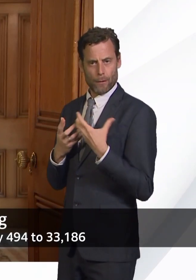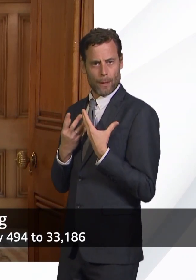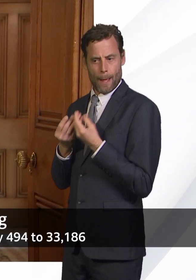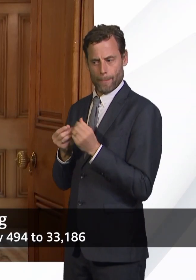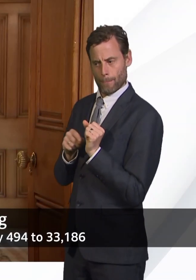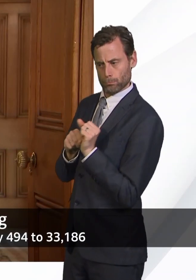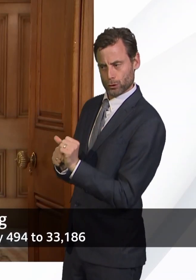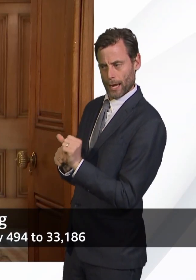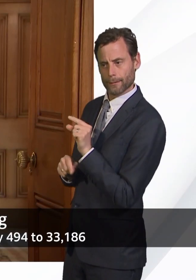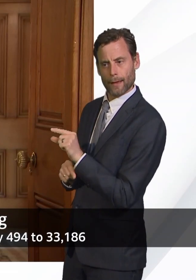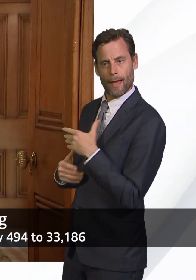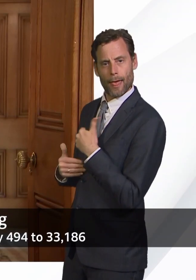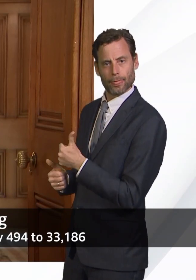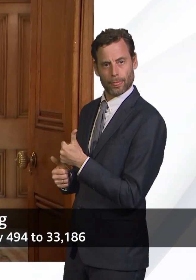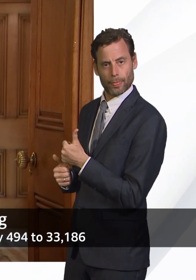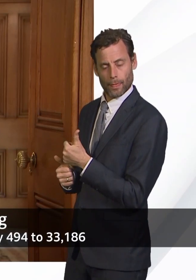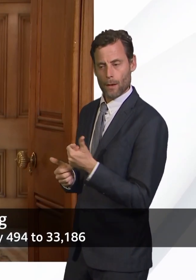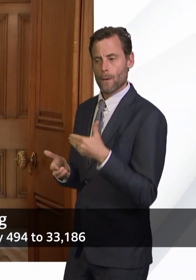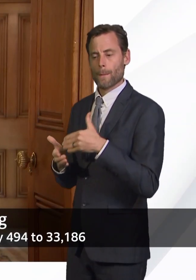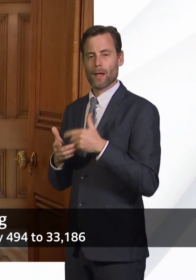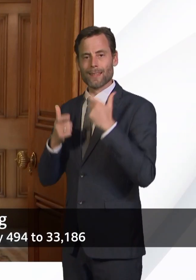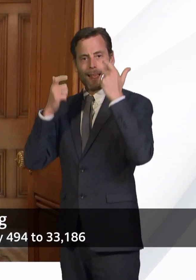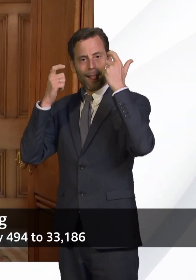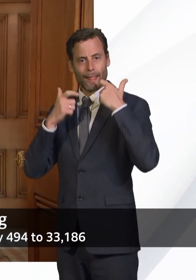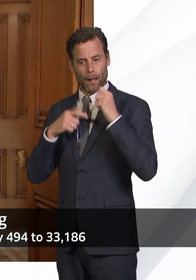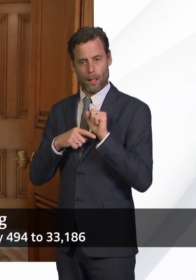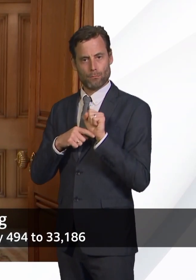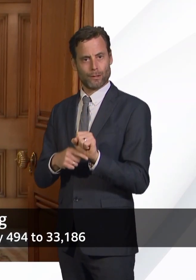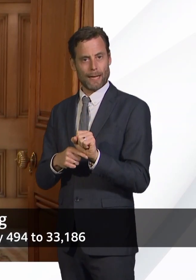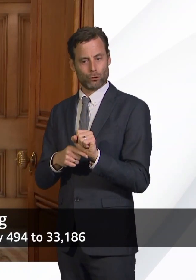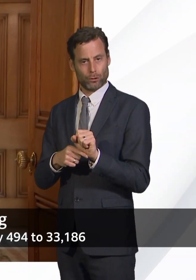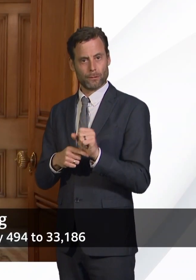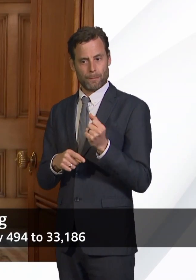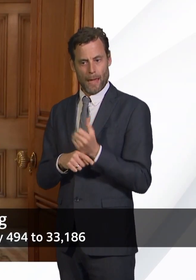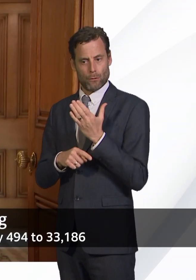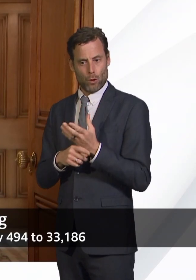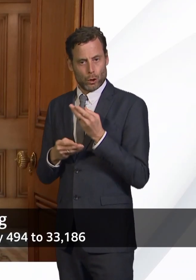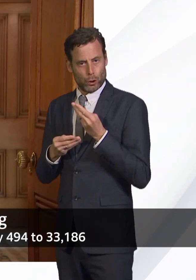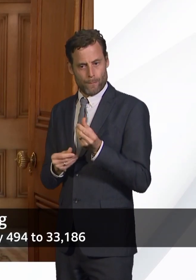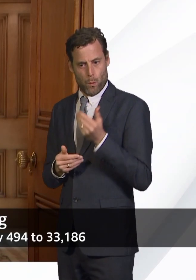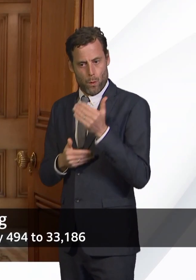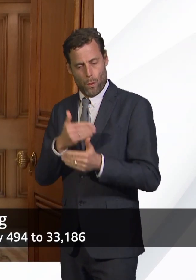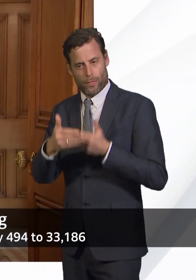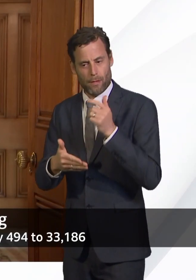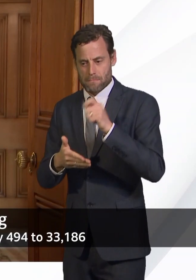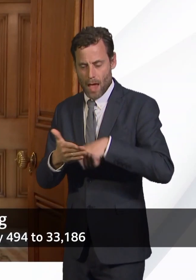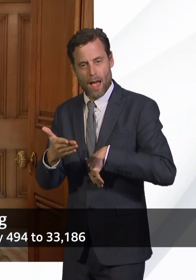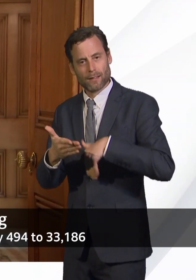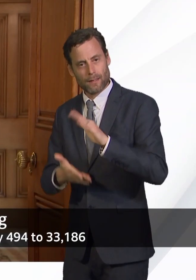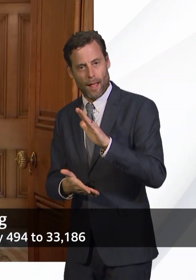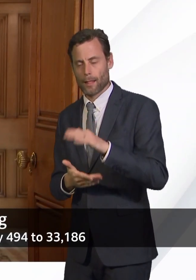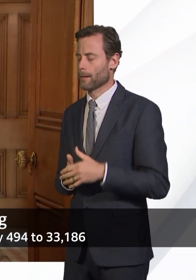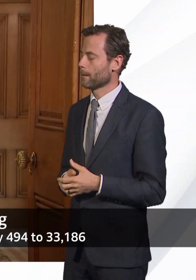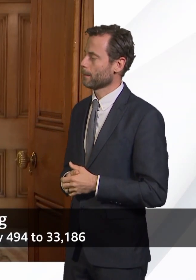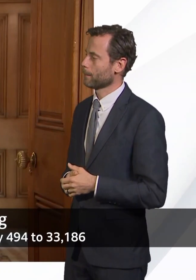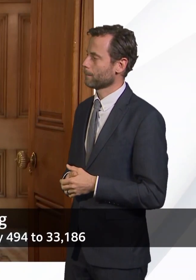your health and further legal protection to make sure that the transaction goes as smoothly as can be expected.